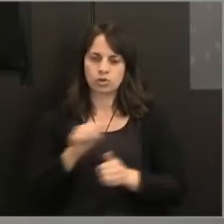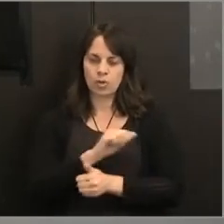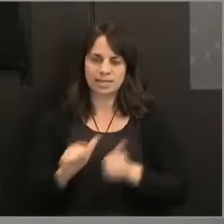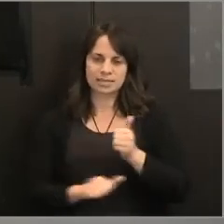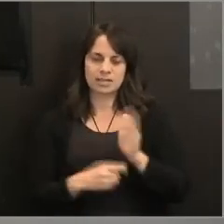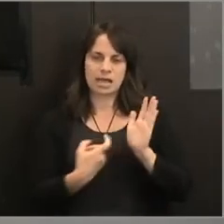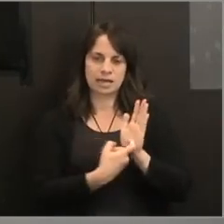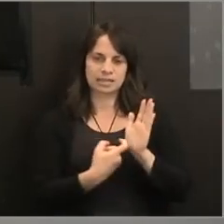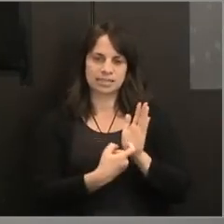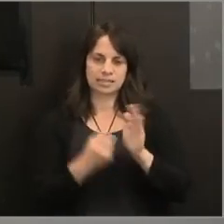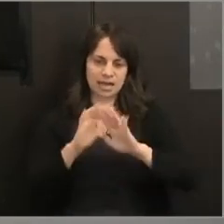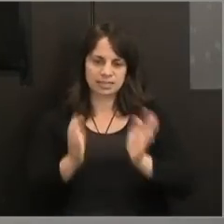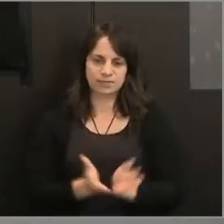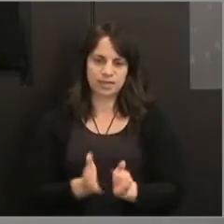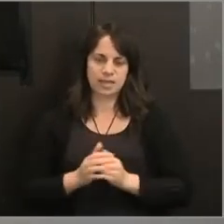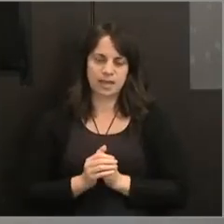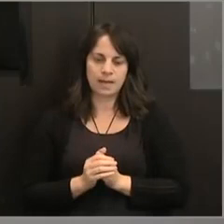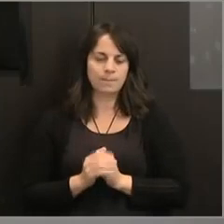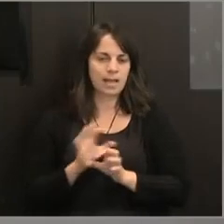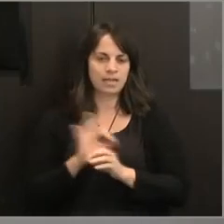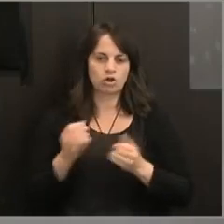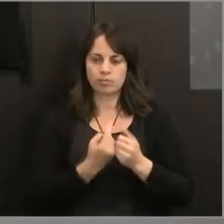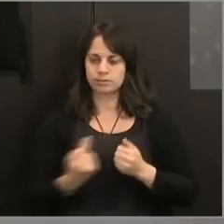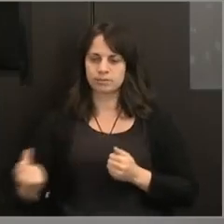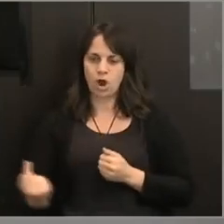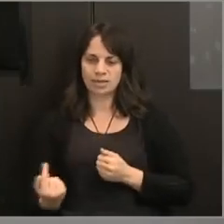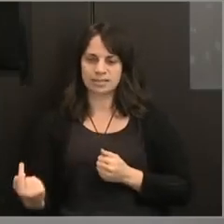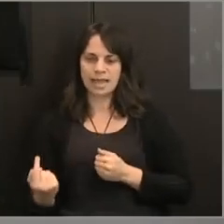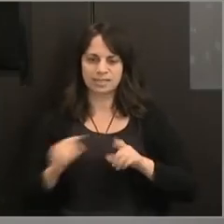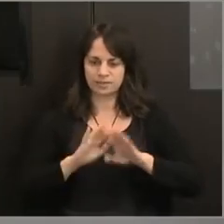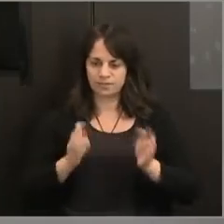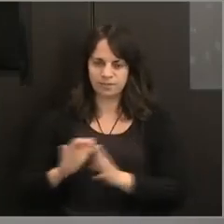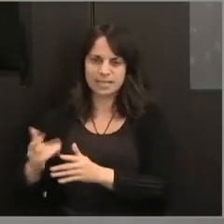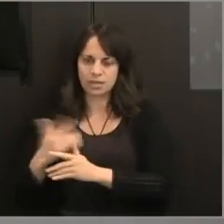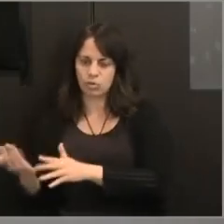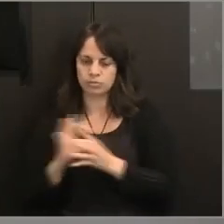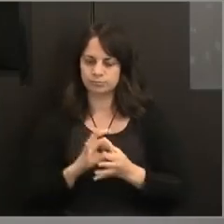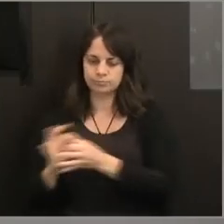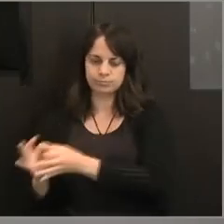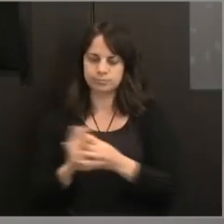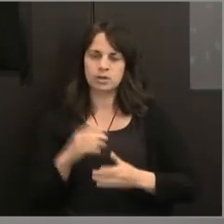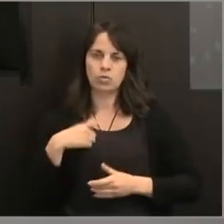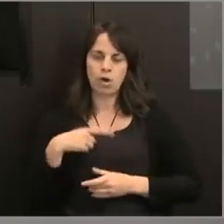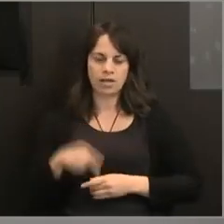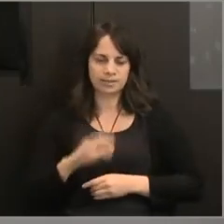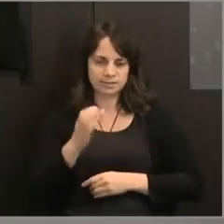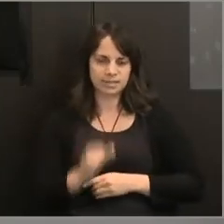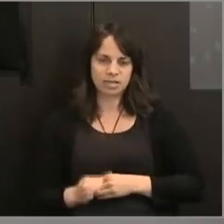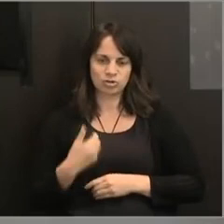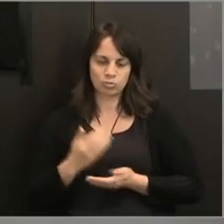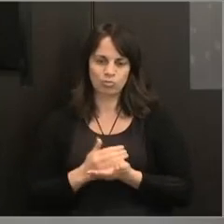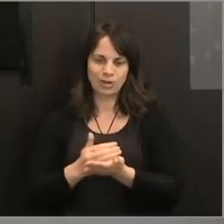sphere. But they would not be isolated spheres, because we share this country because